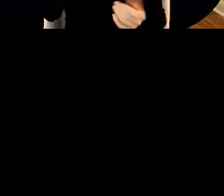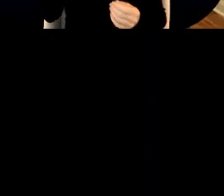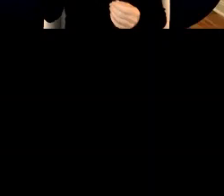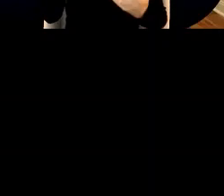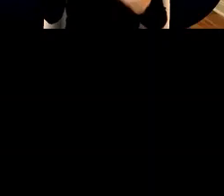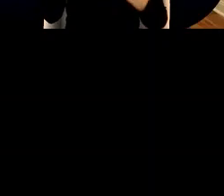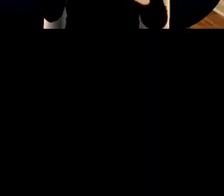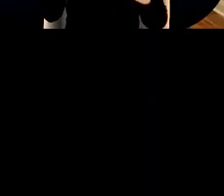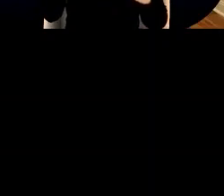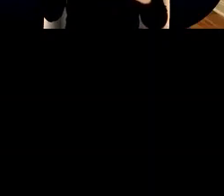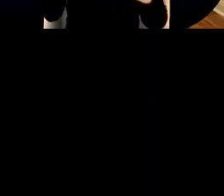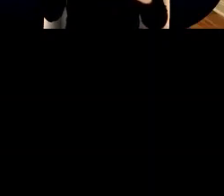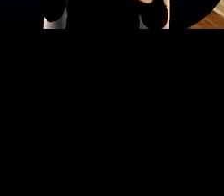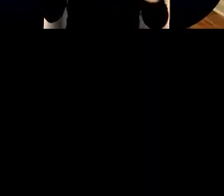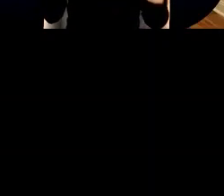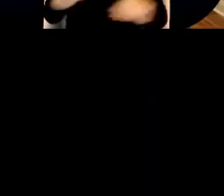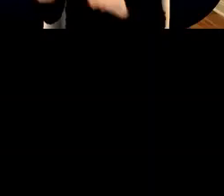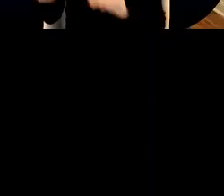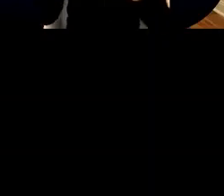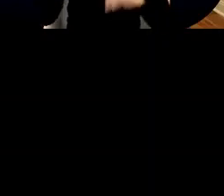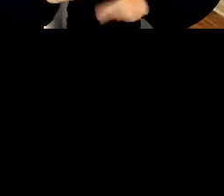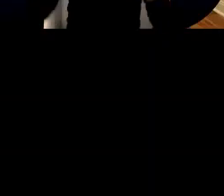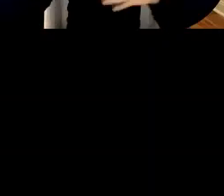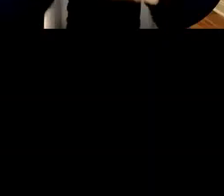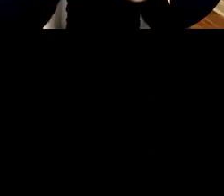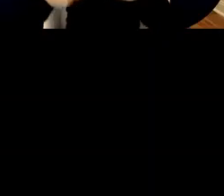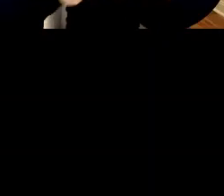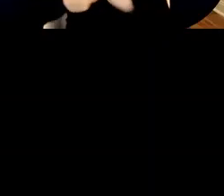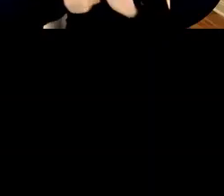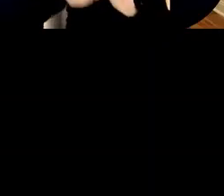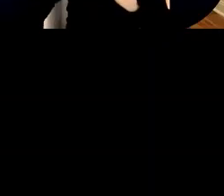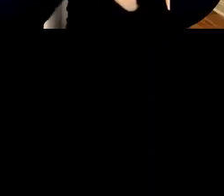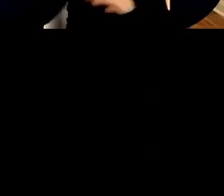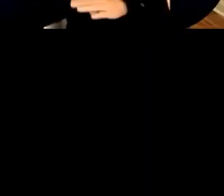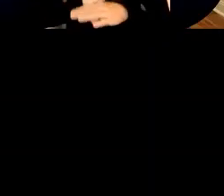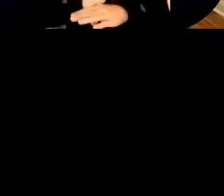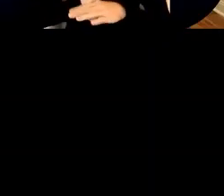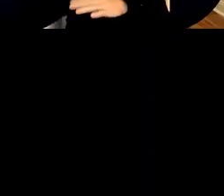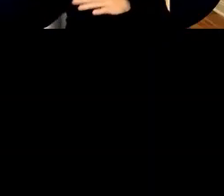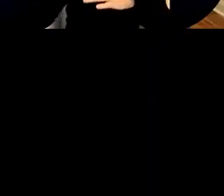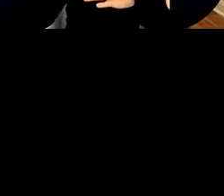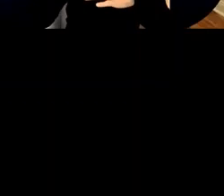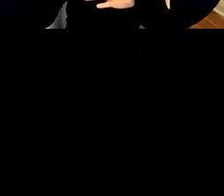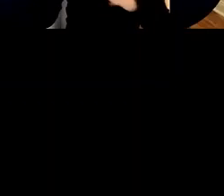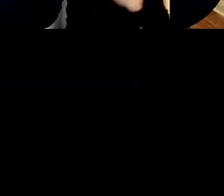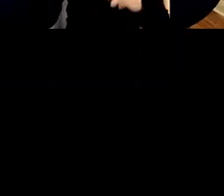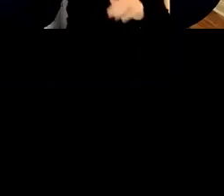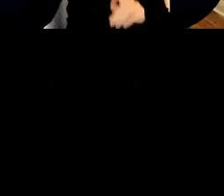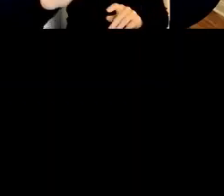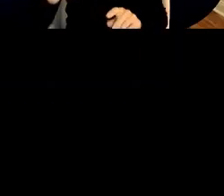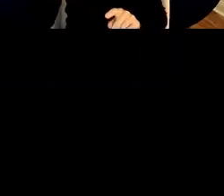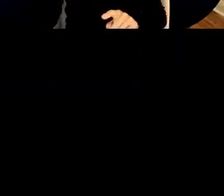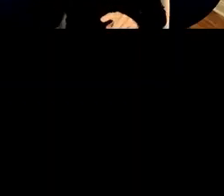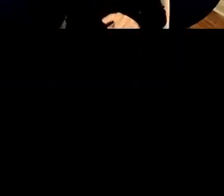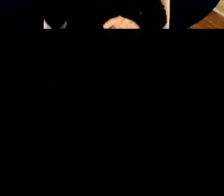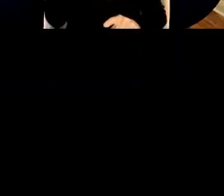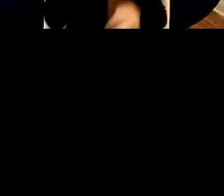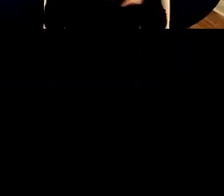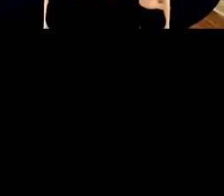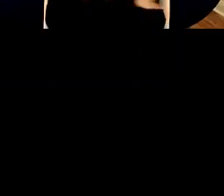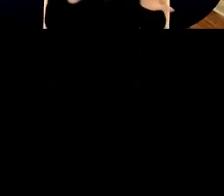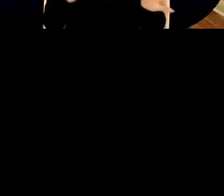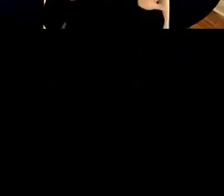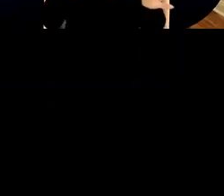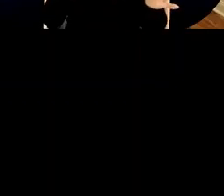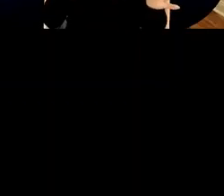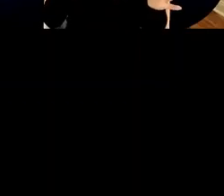be dynamic, if you still want to show the videos, if you still want to play the narration files.